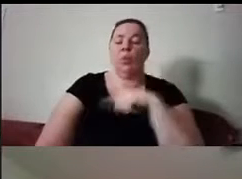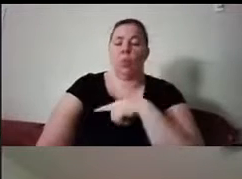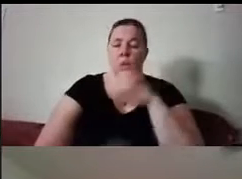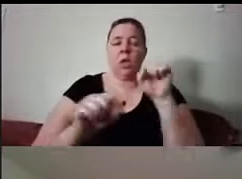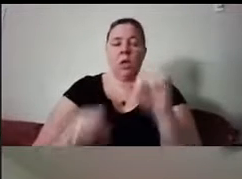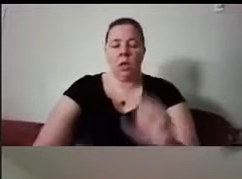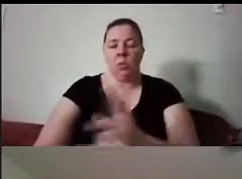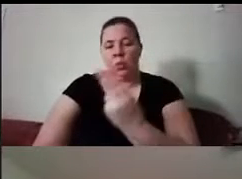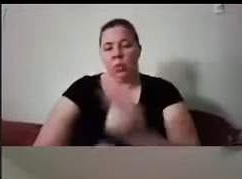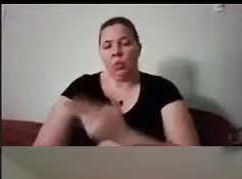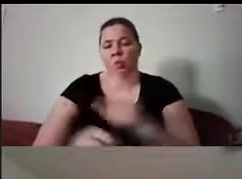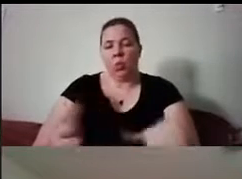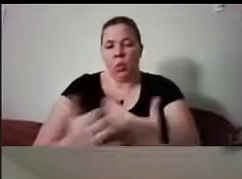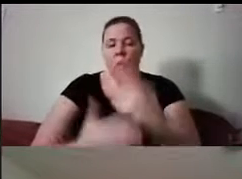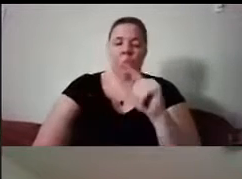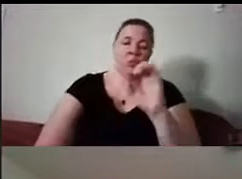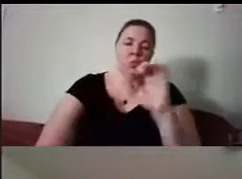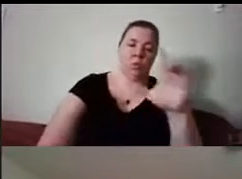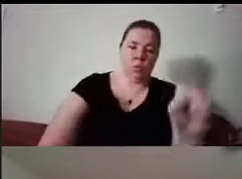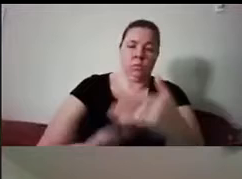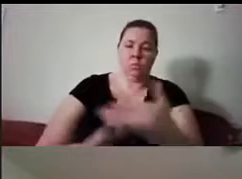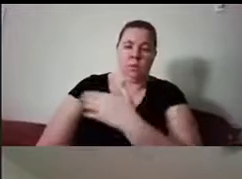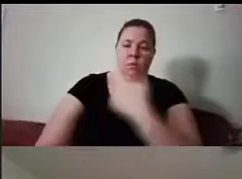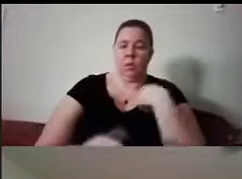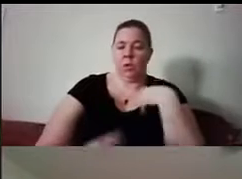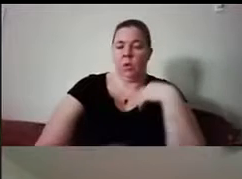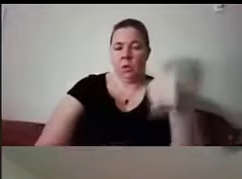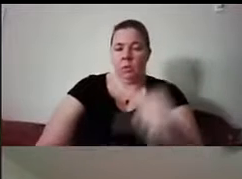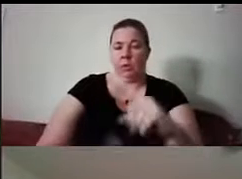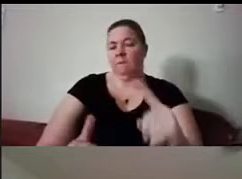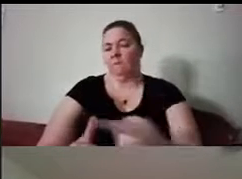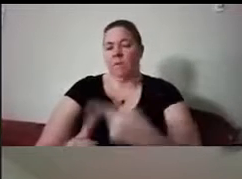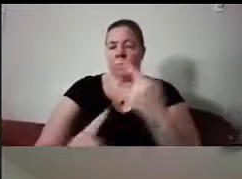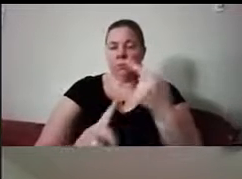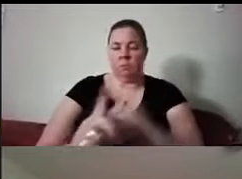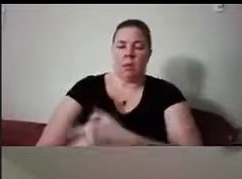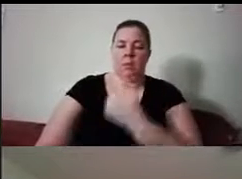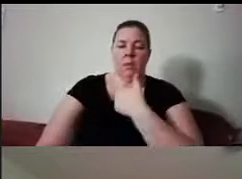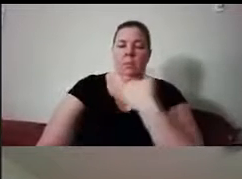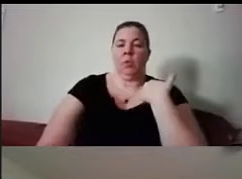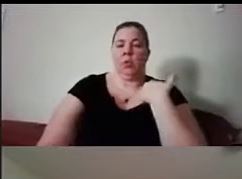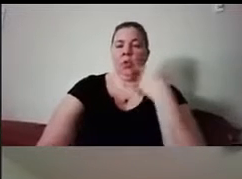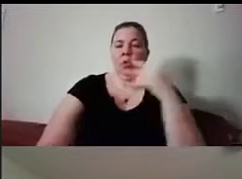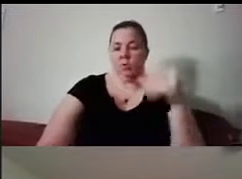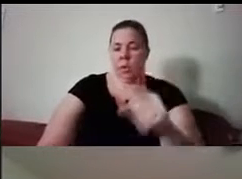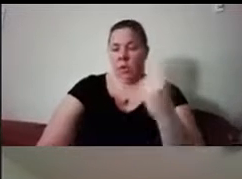use all the tools as well before we've even paid our first month subscription. So we only pay that